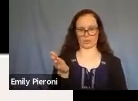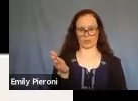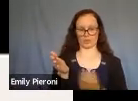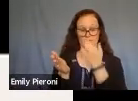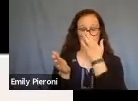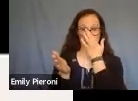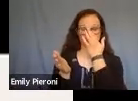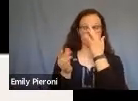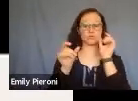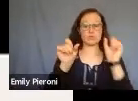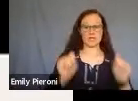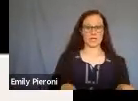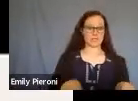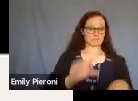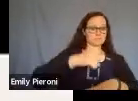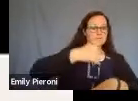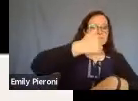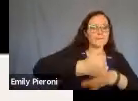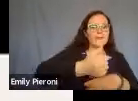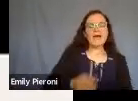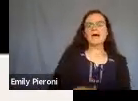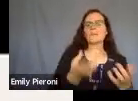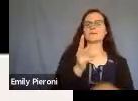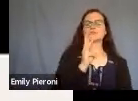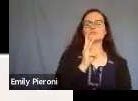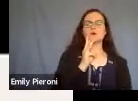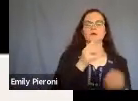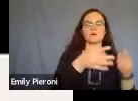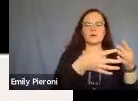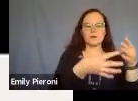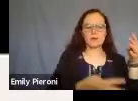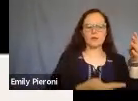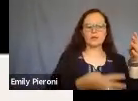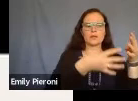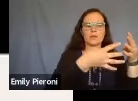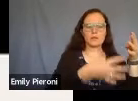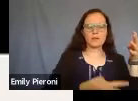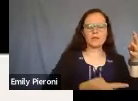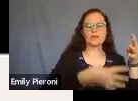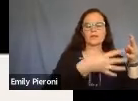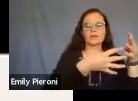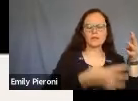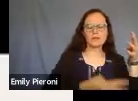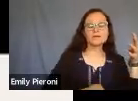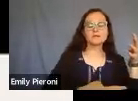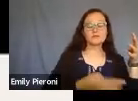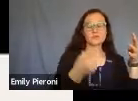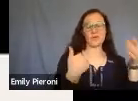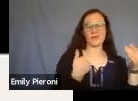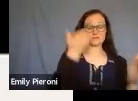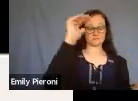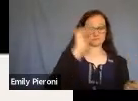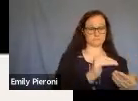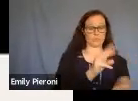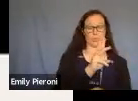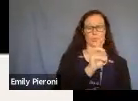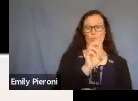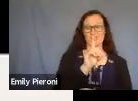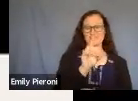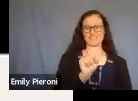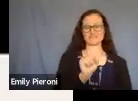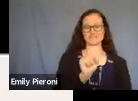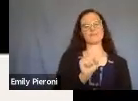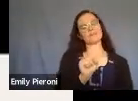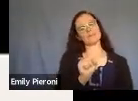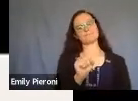in where that water goes directly to the plant. Your weeding's less. the downside of drip is you have to